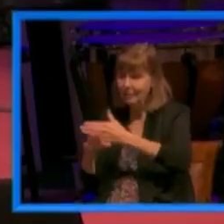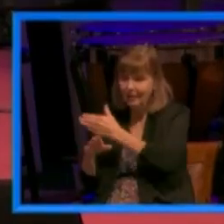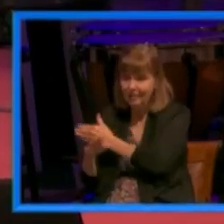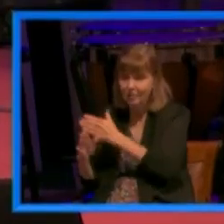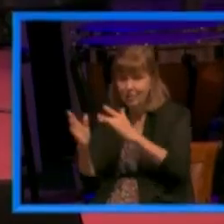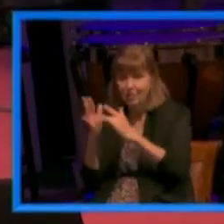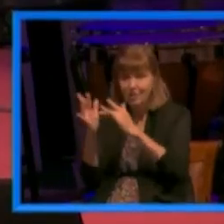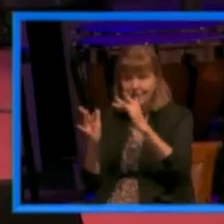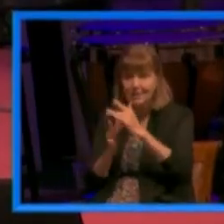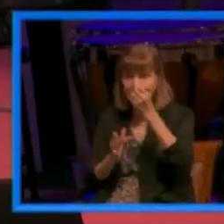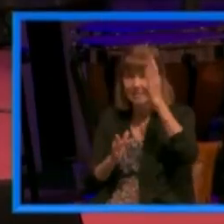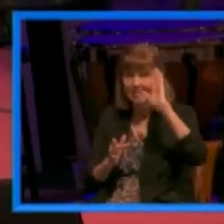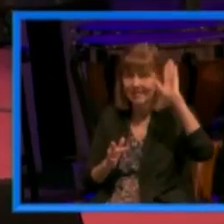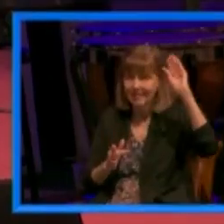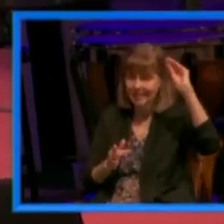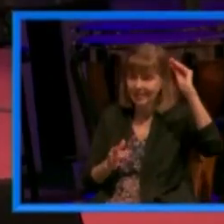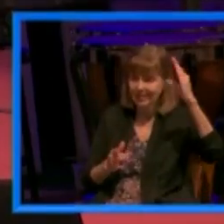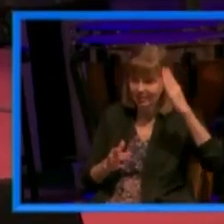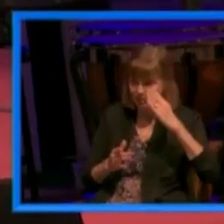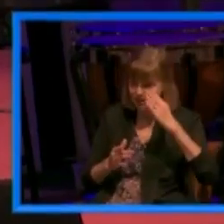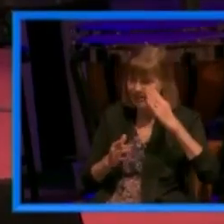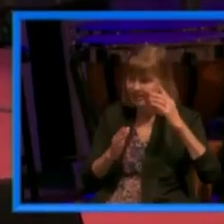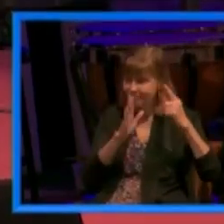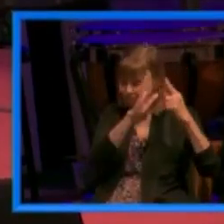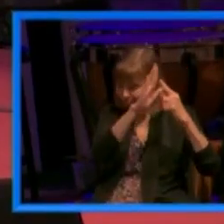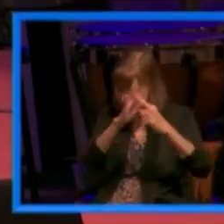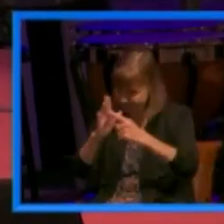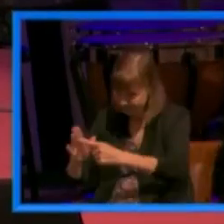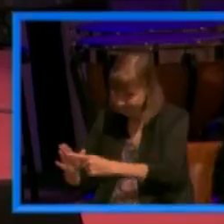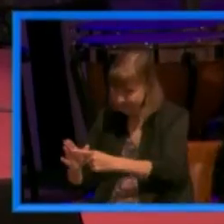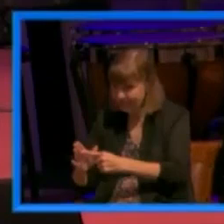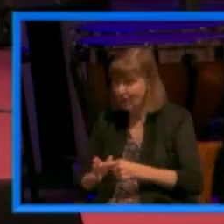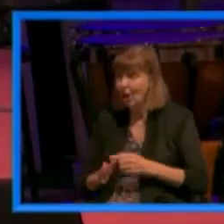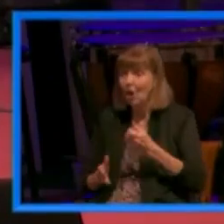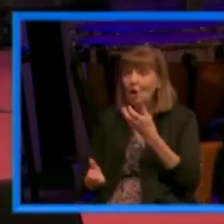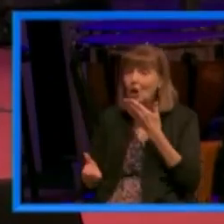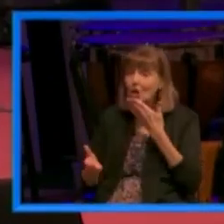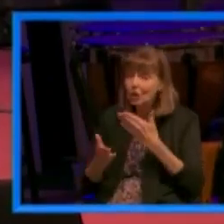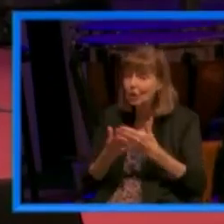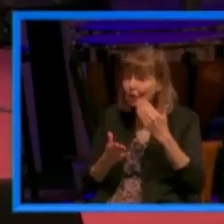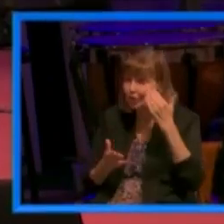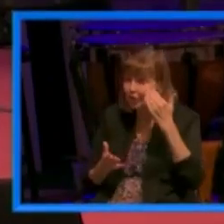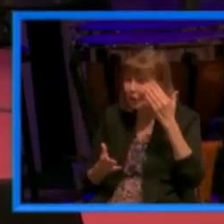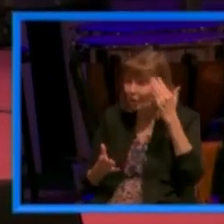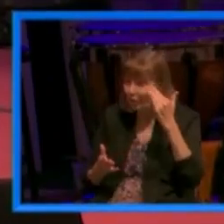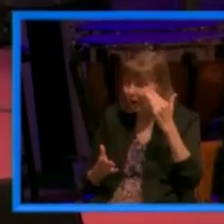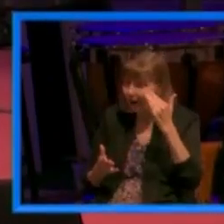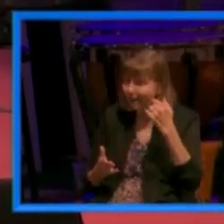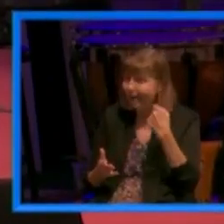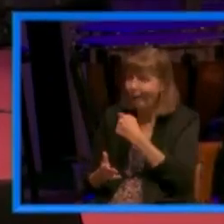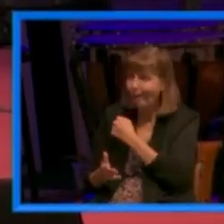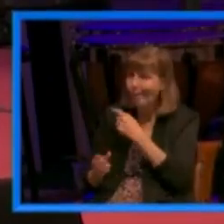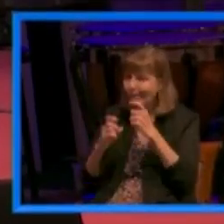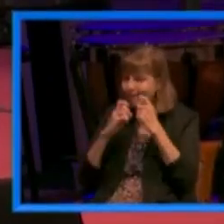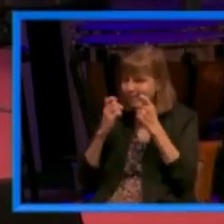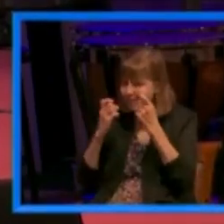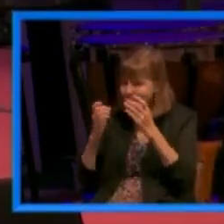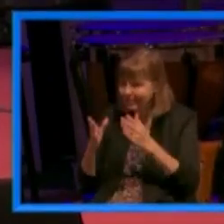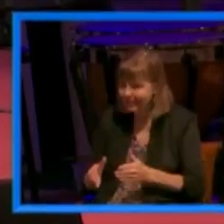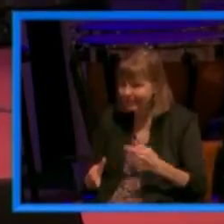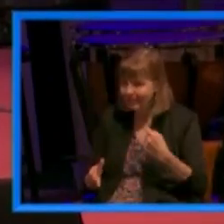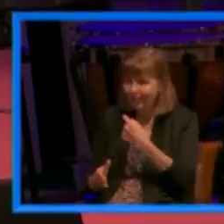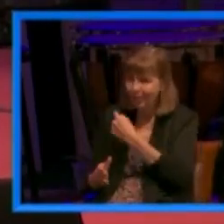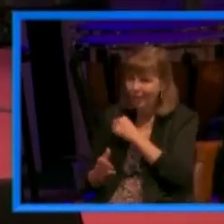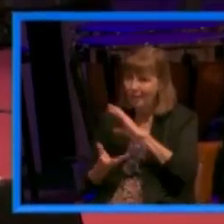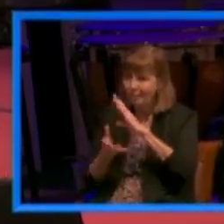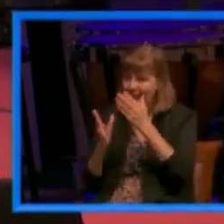is that so good for us to hear? Because you are a sinner. I am a sinner. We do make a mess. We do fall into problems. We do run from God.